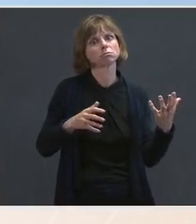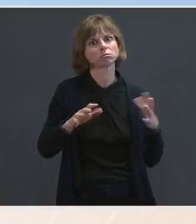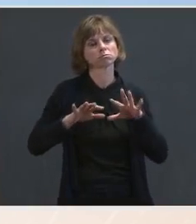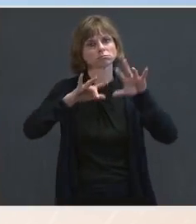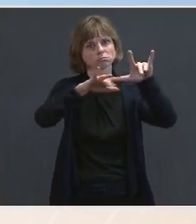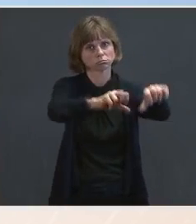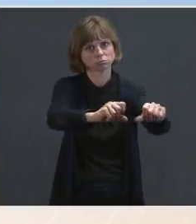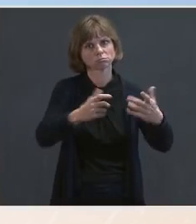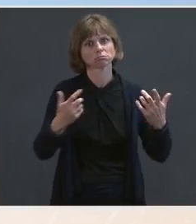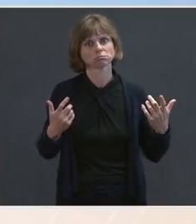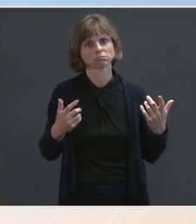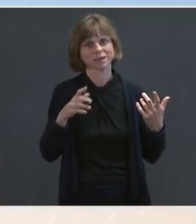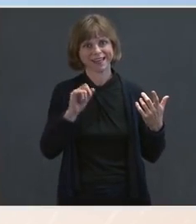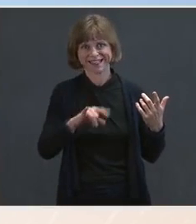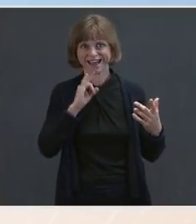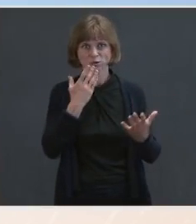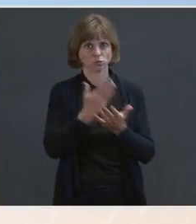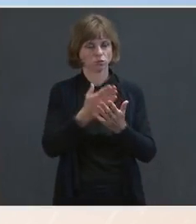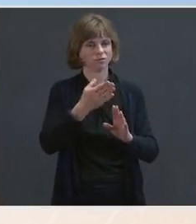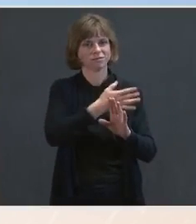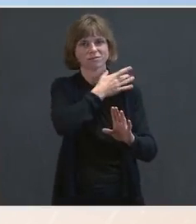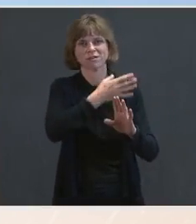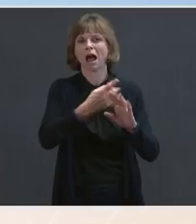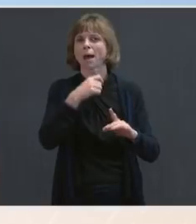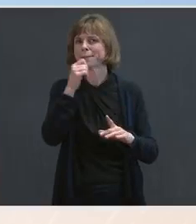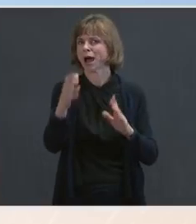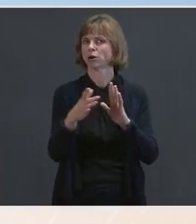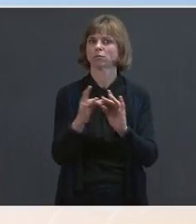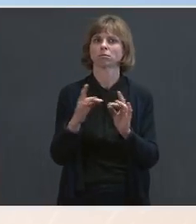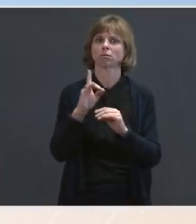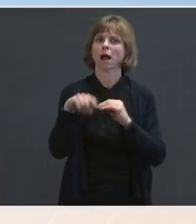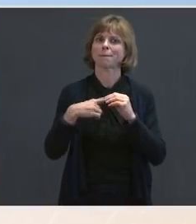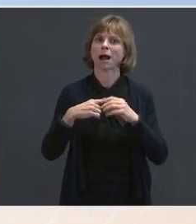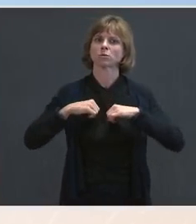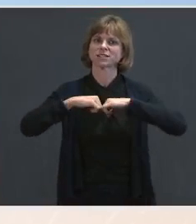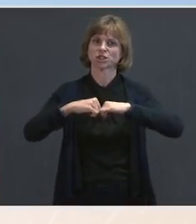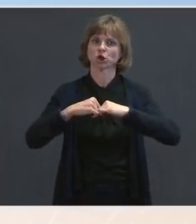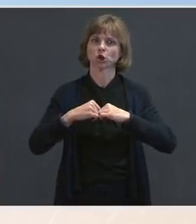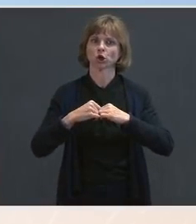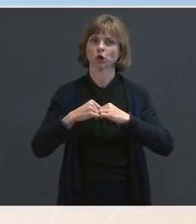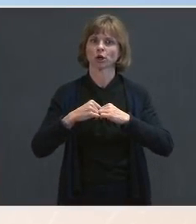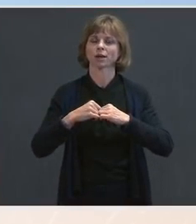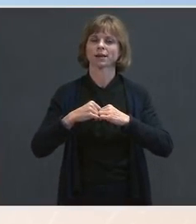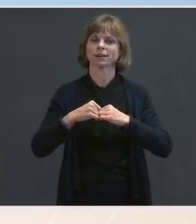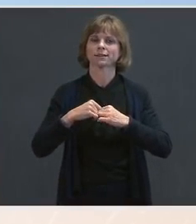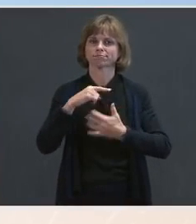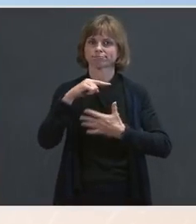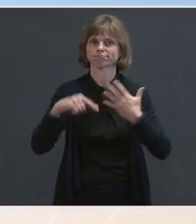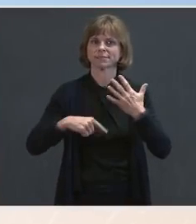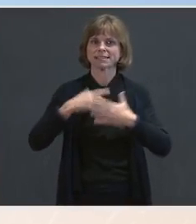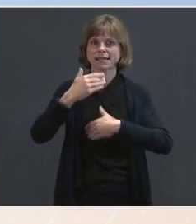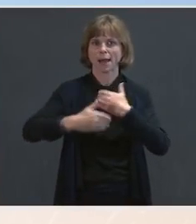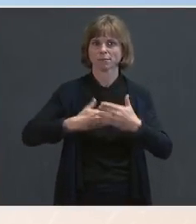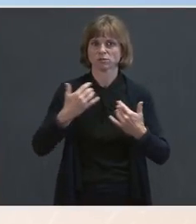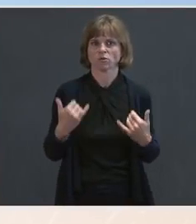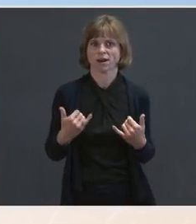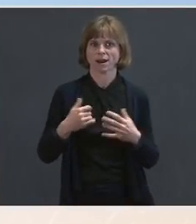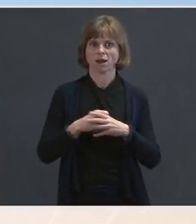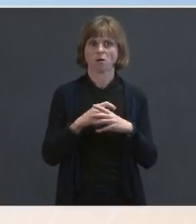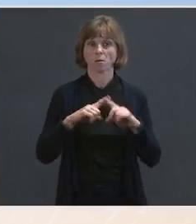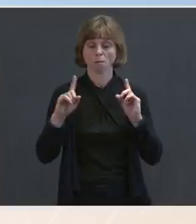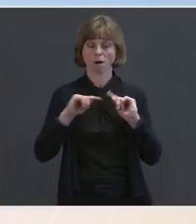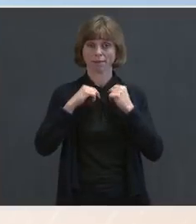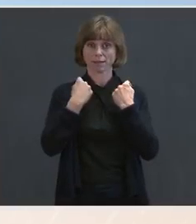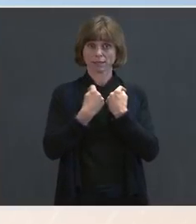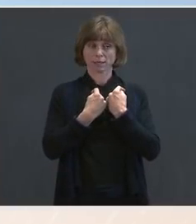to outline any security steps from here at any point in time, but I can say that our team is, of